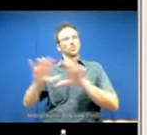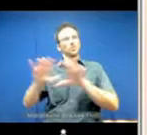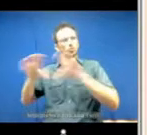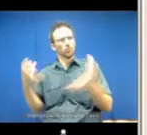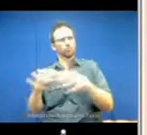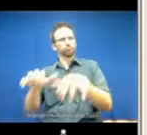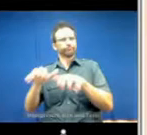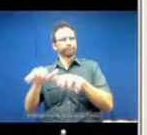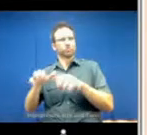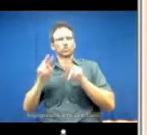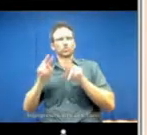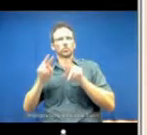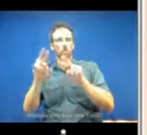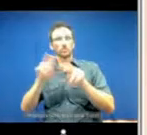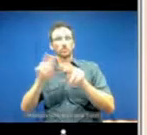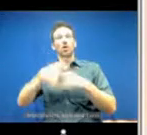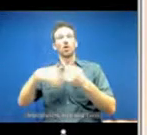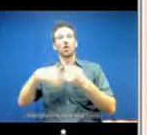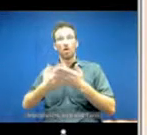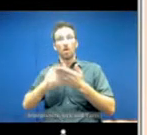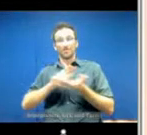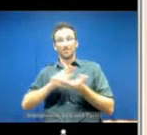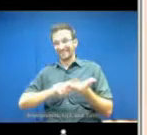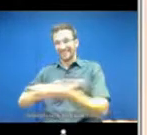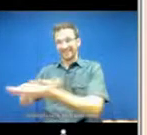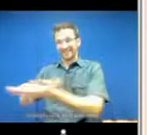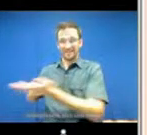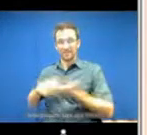everyone sign in and then email the form to me.